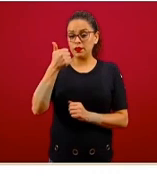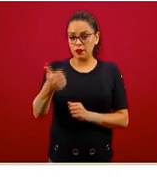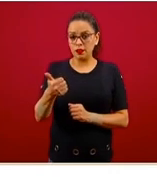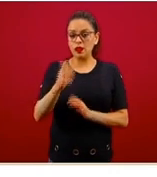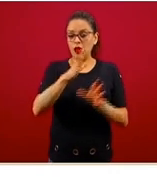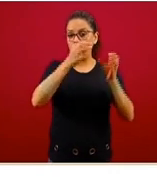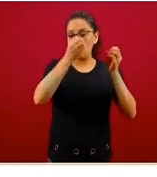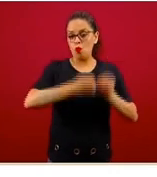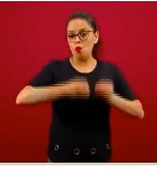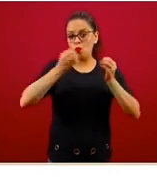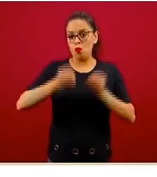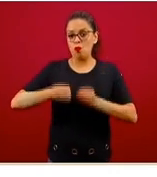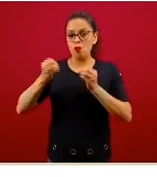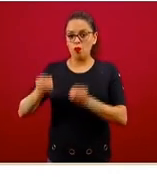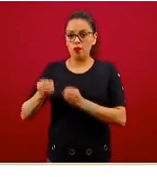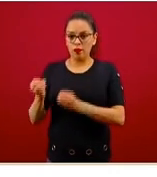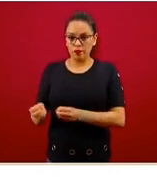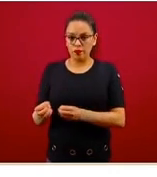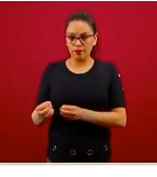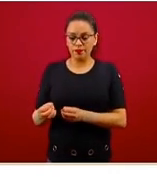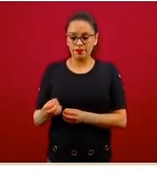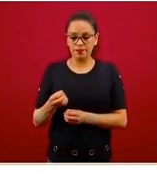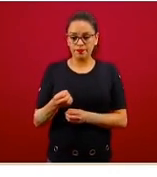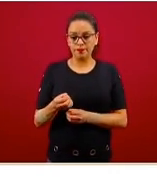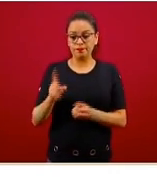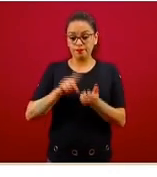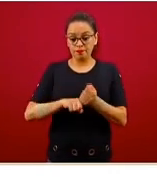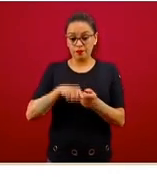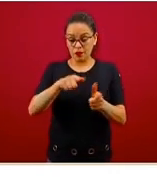13,744 available hospital beds,